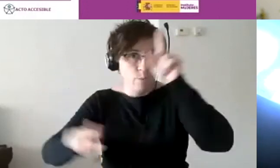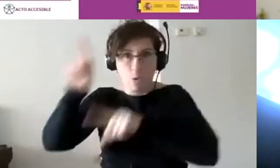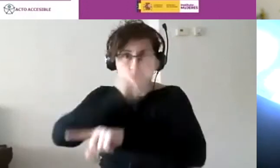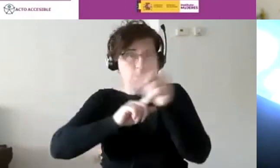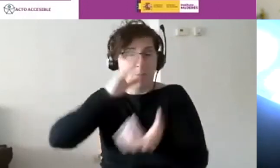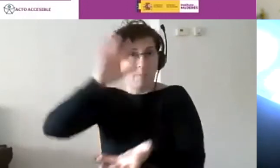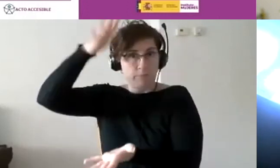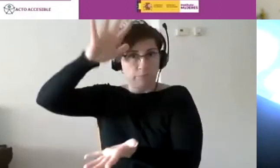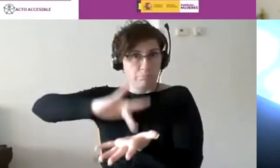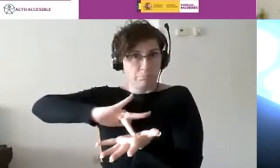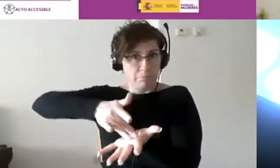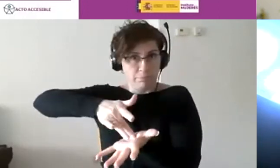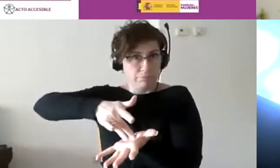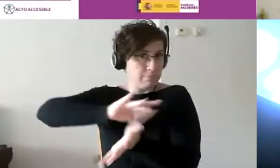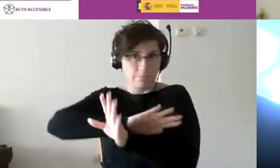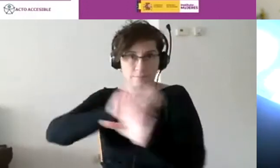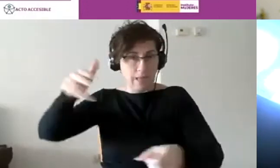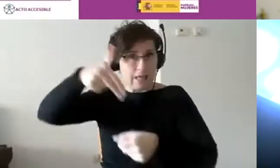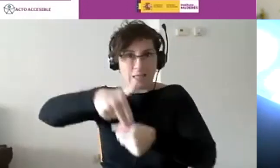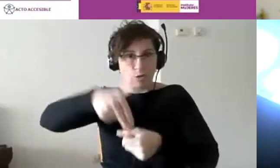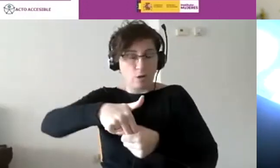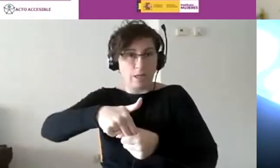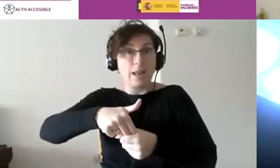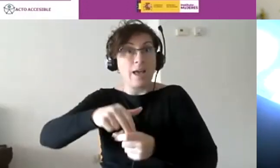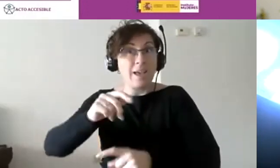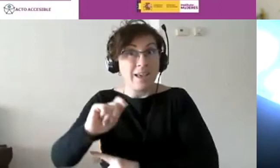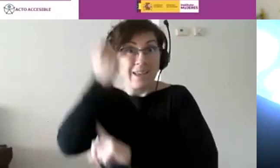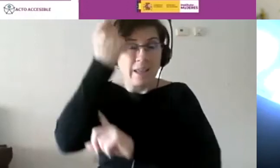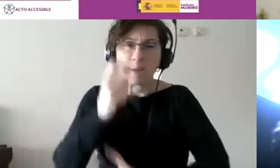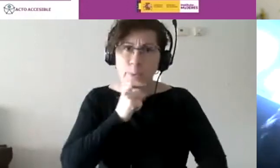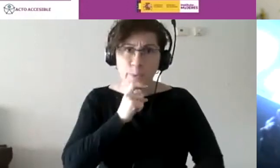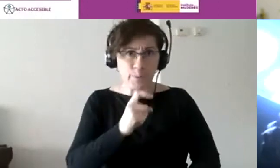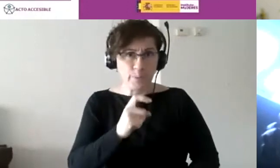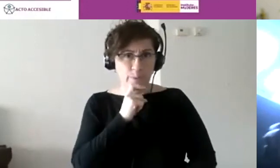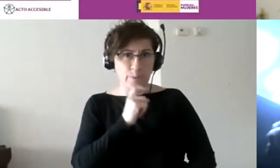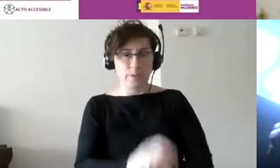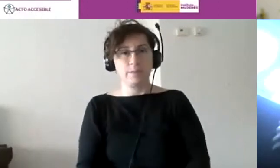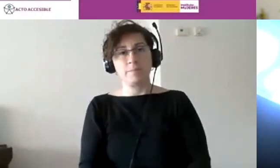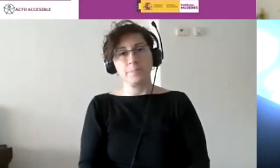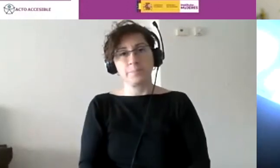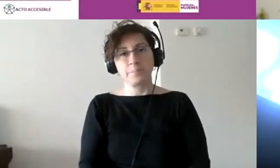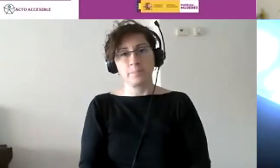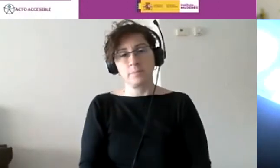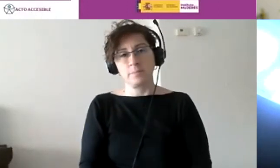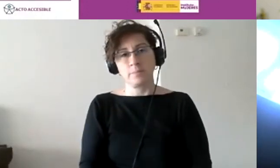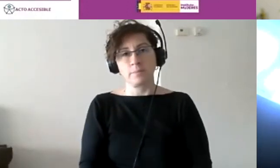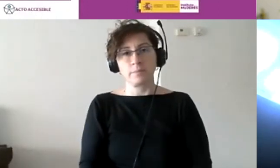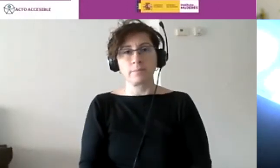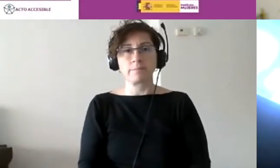stations, and it's very difficult to take something to get to each even between in